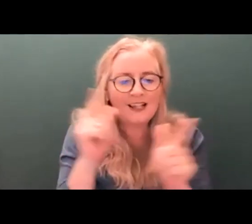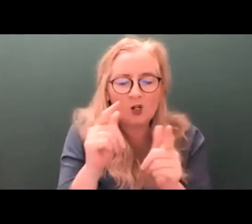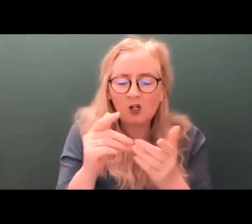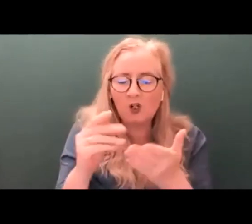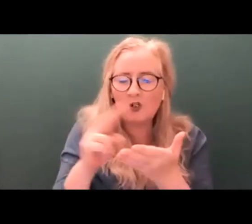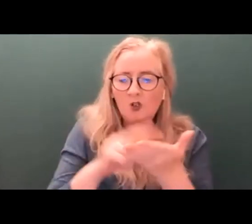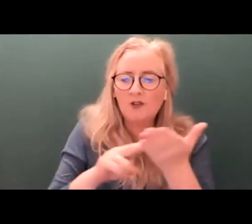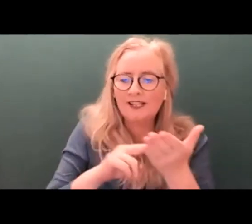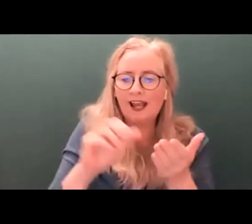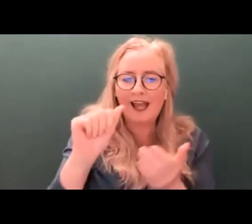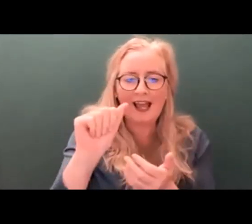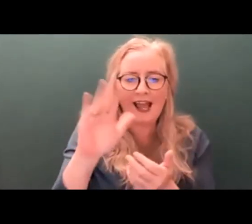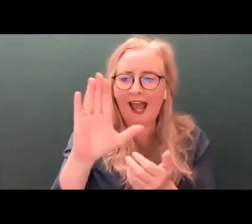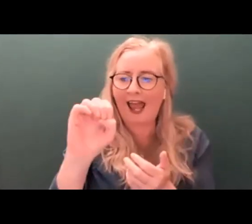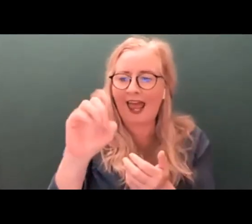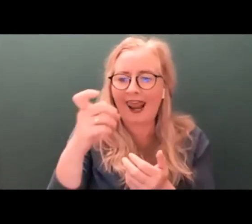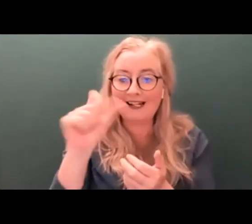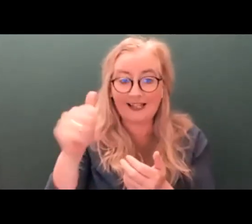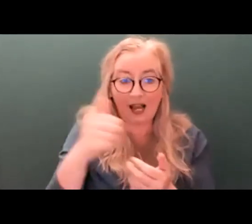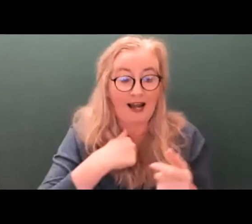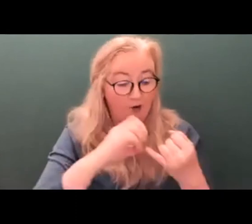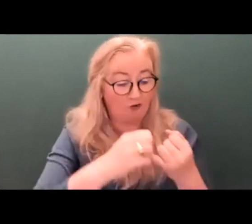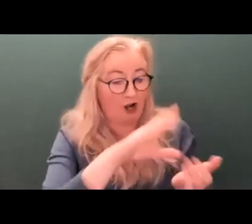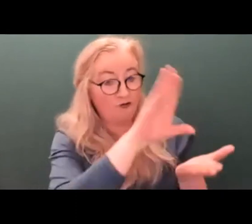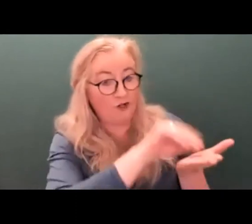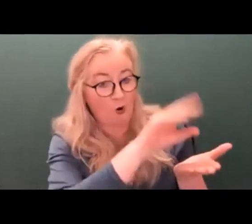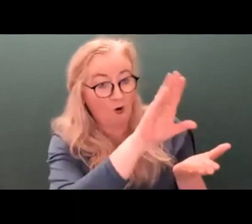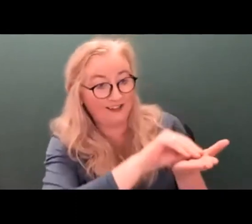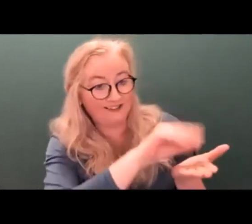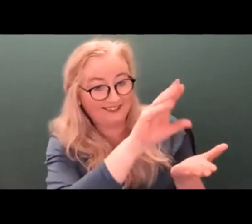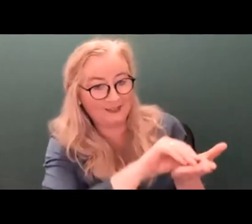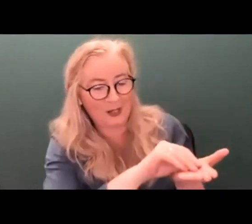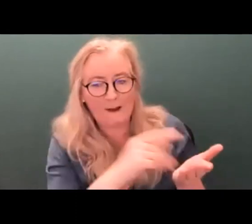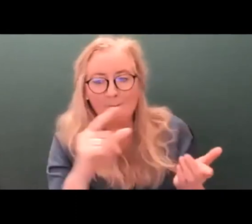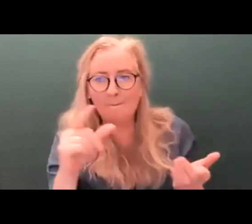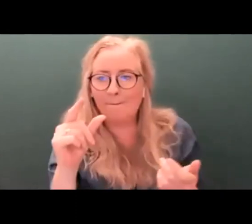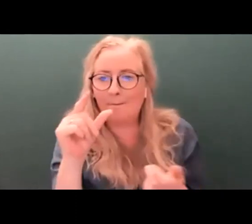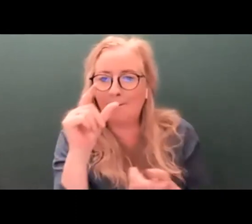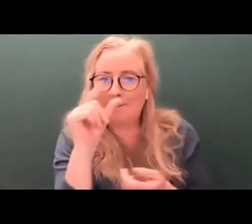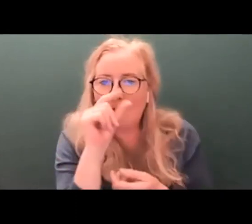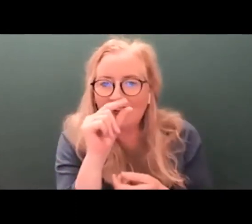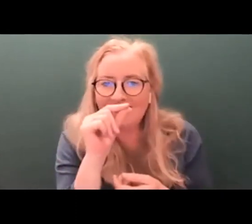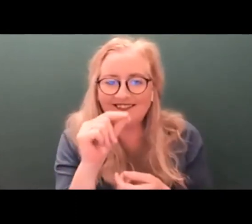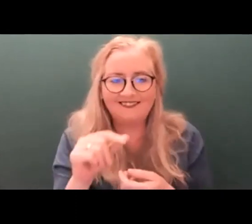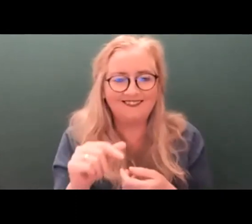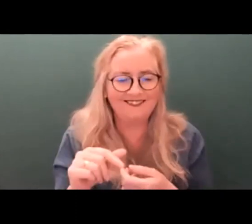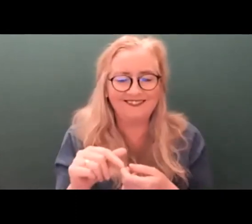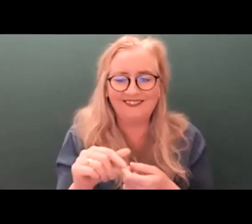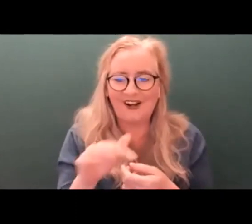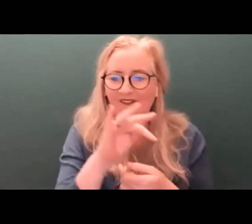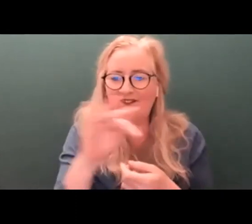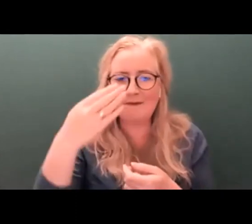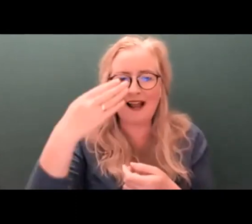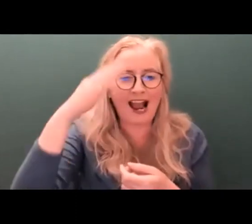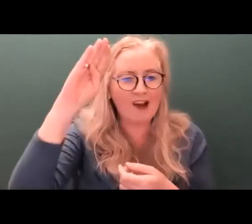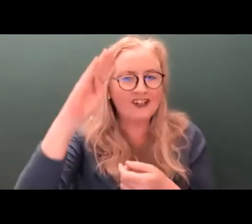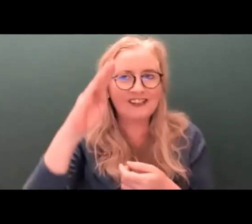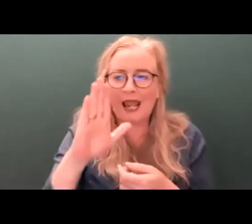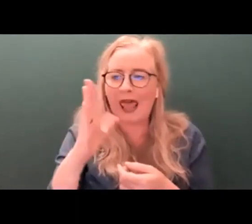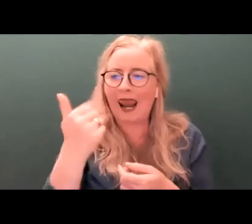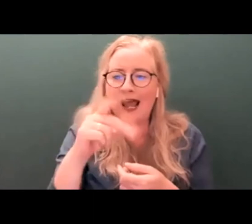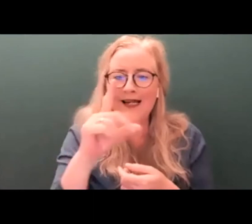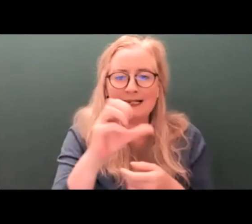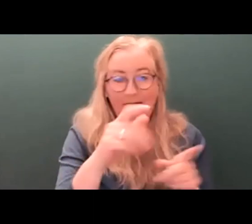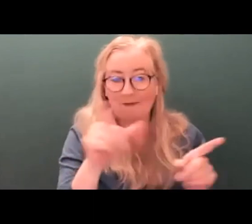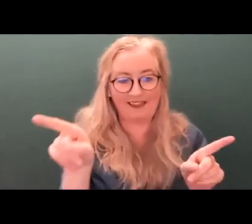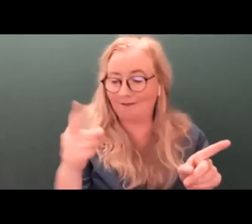while I was trying to download recordings of birds from the Irish landscape, they were able to just